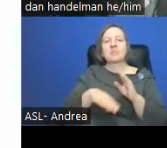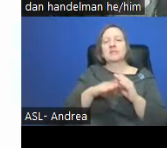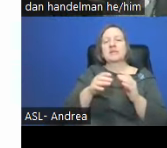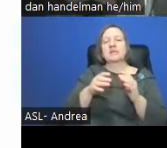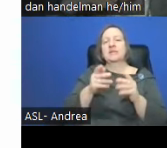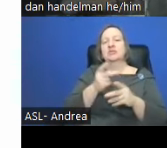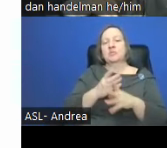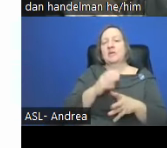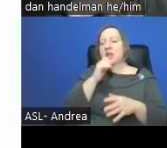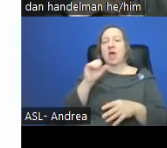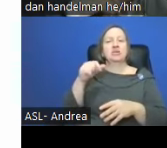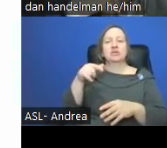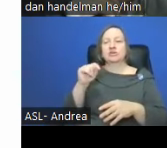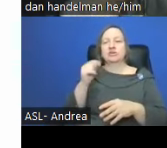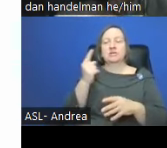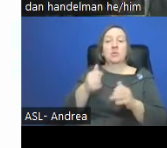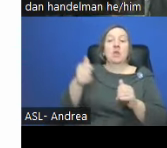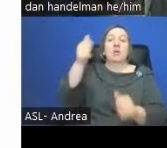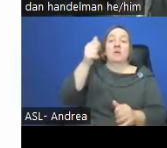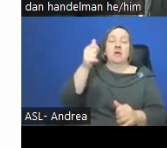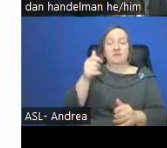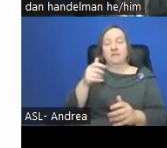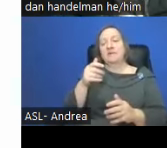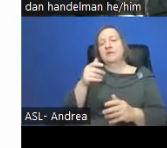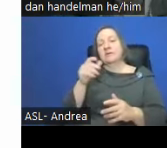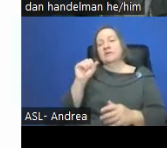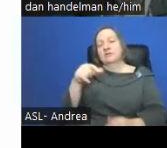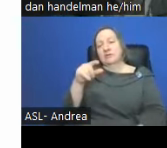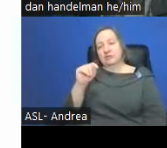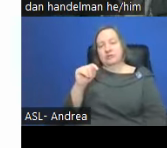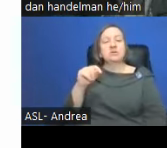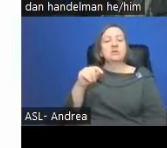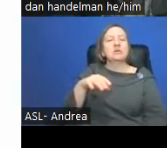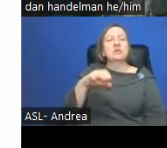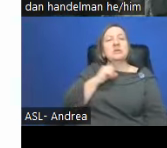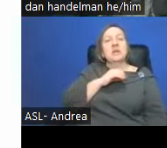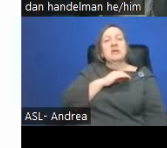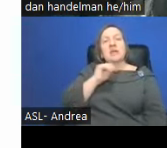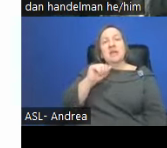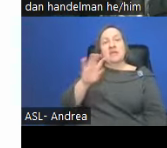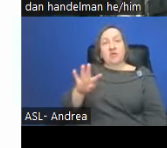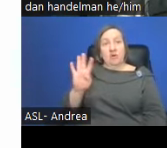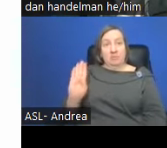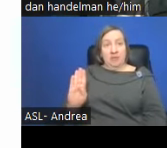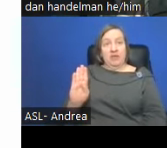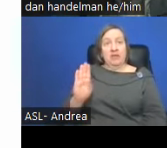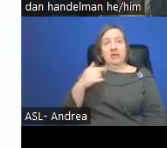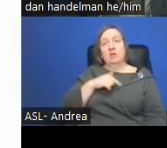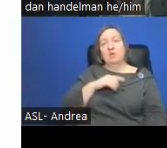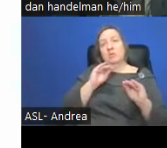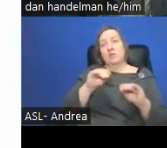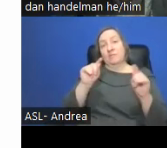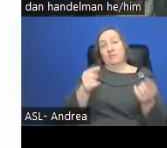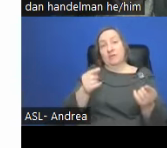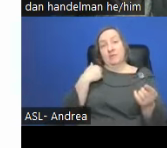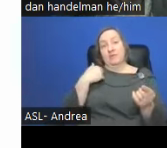It's not a sergeant. It's somebody above the level of sergeant. And I put in staff A4B where we put move the parenthesis before.